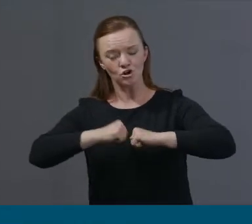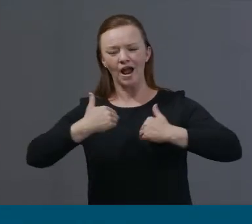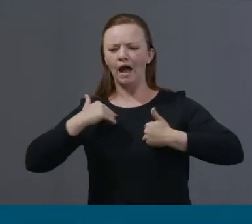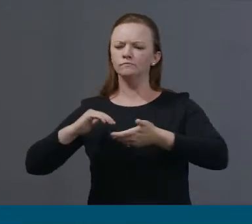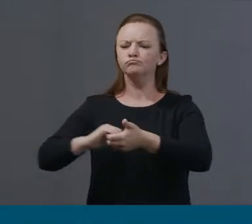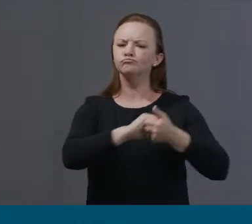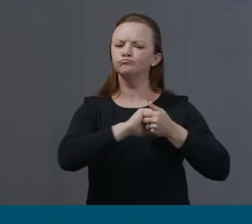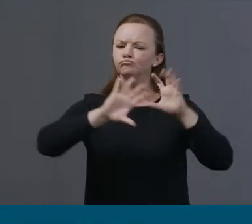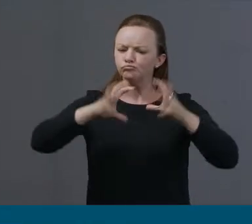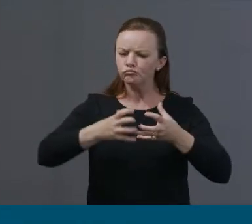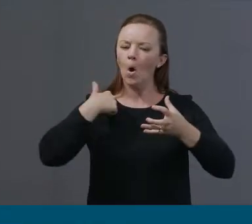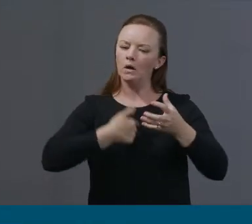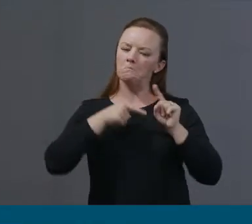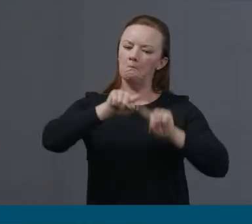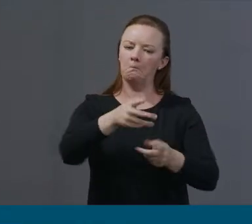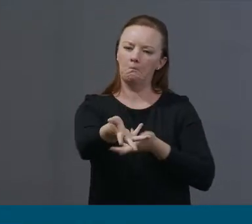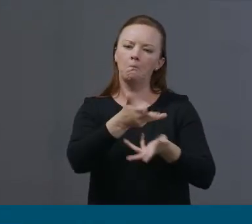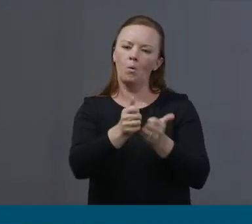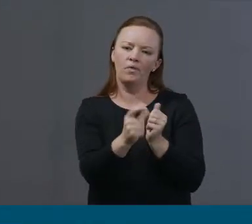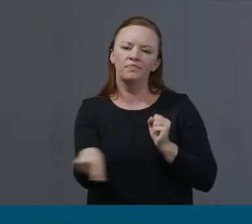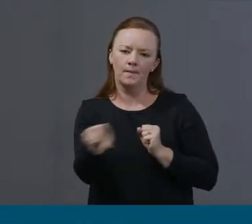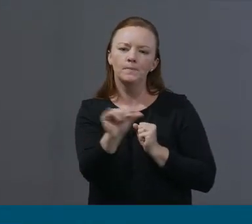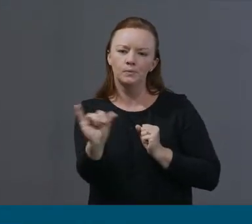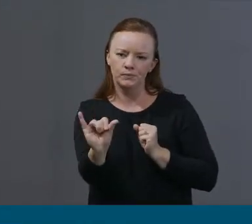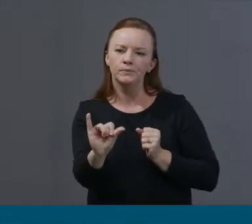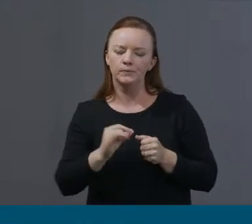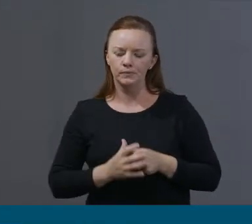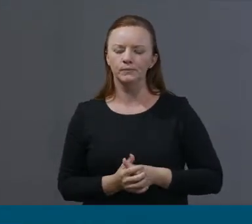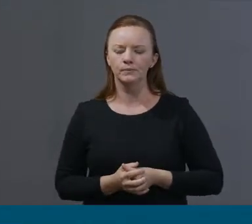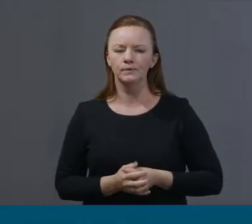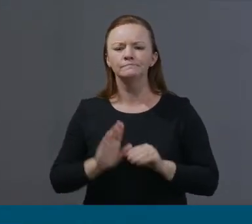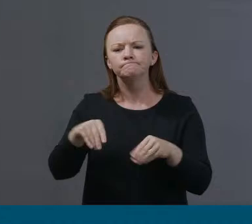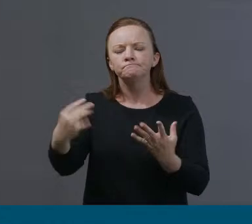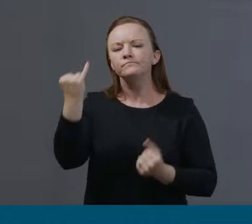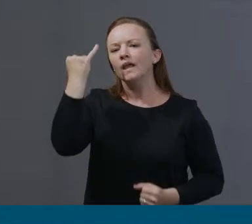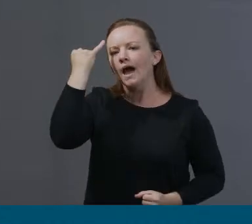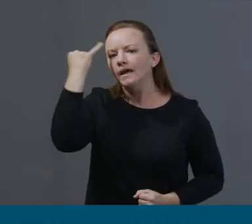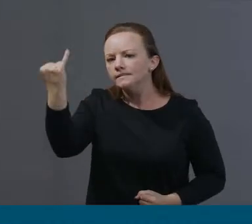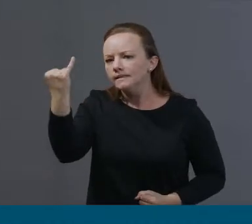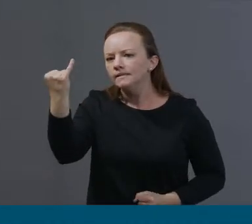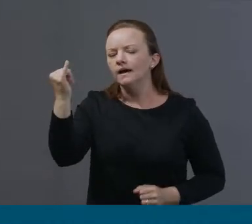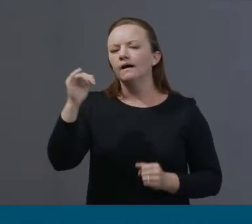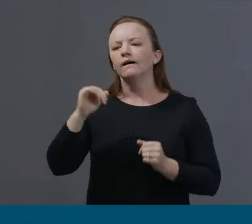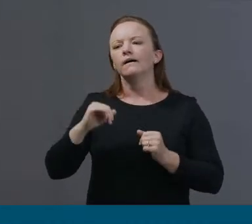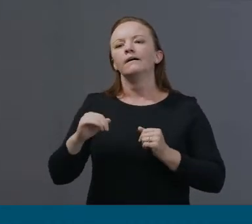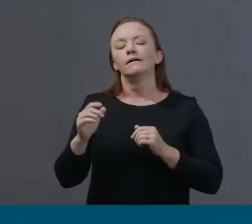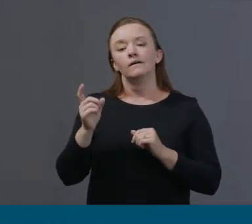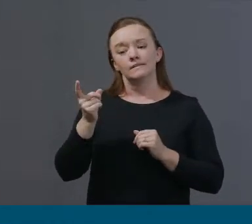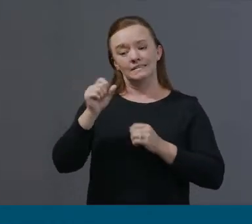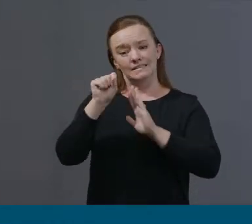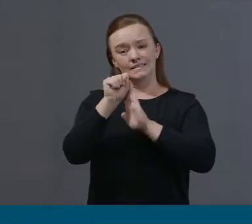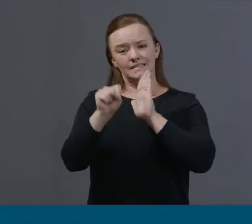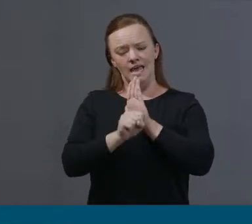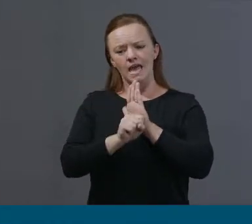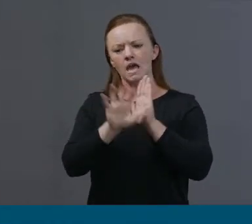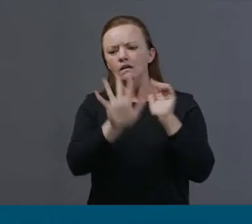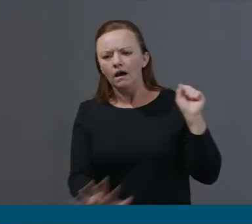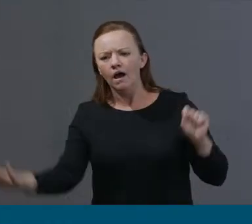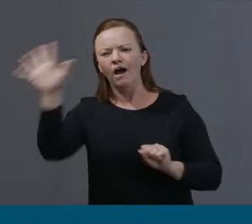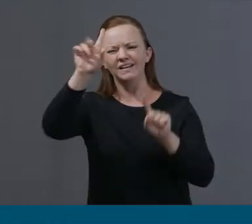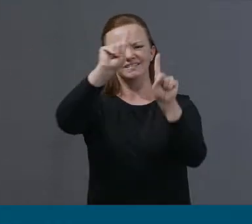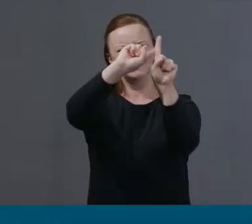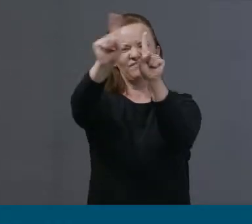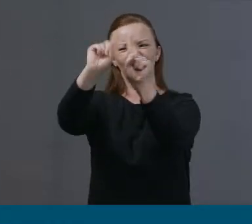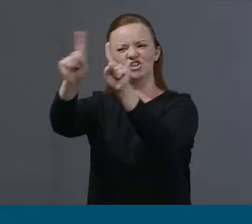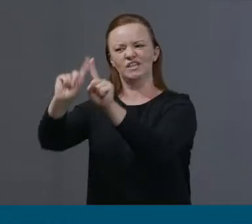To give you an idea how different the situation is in different parts of our state, you